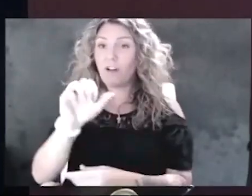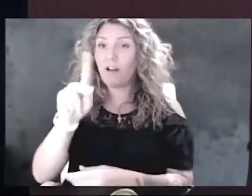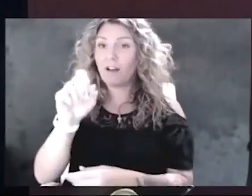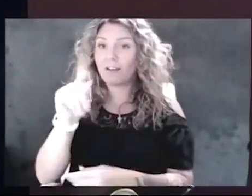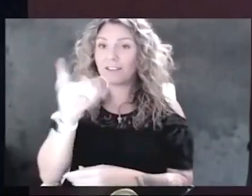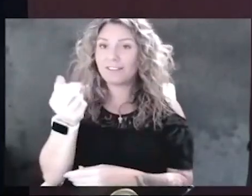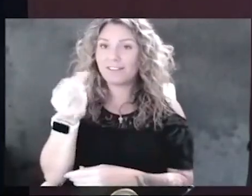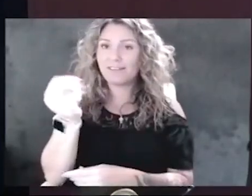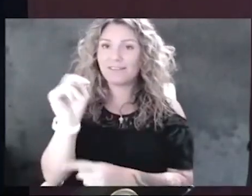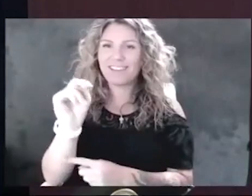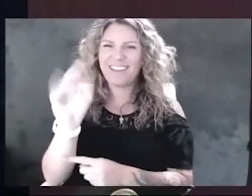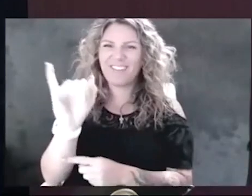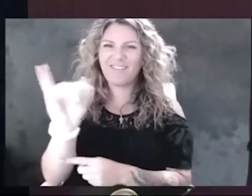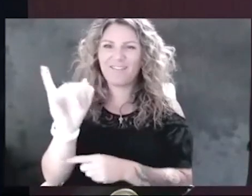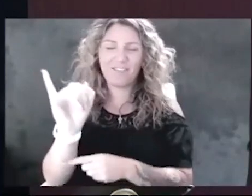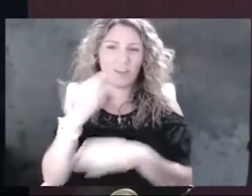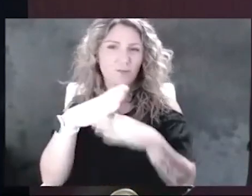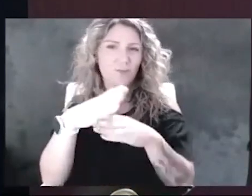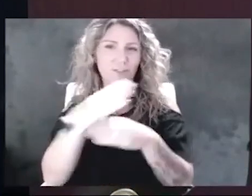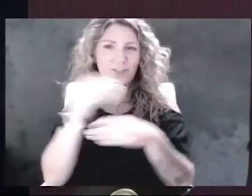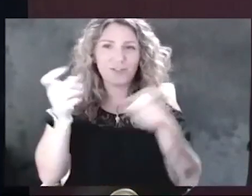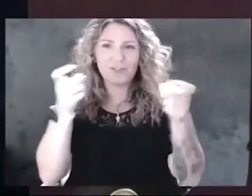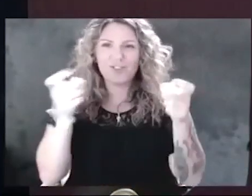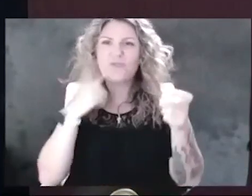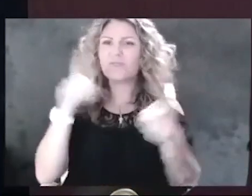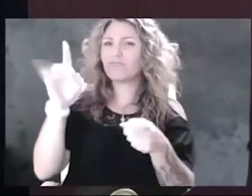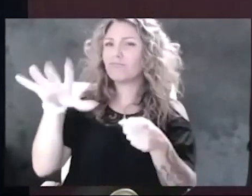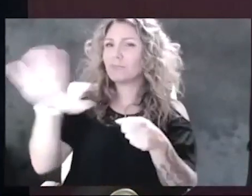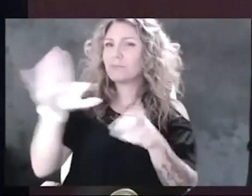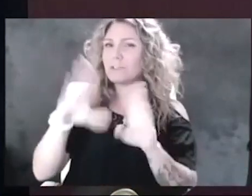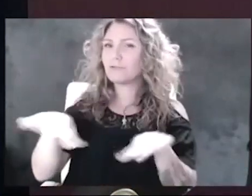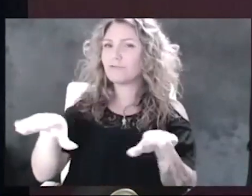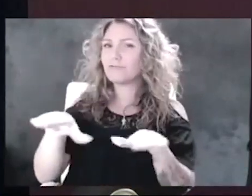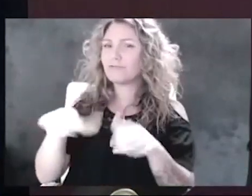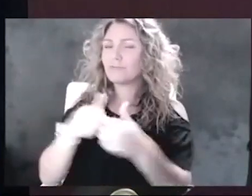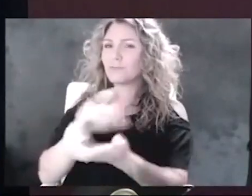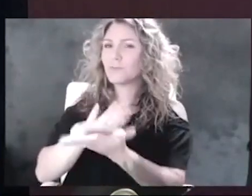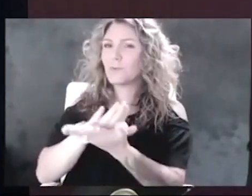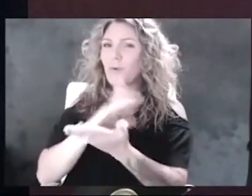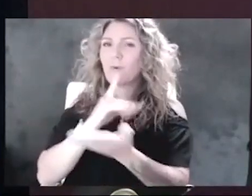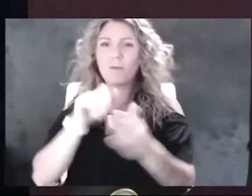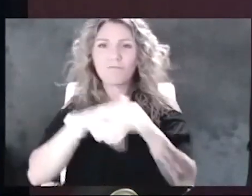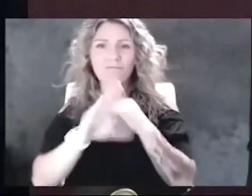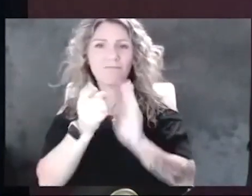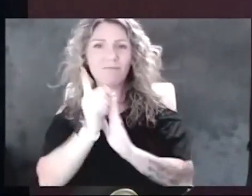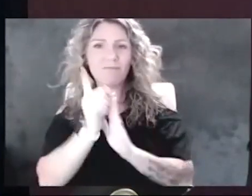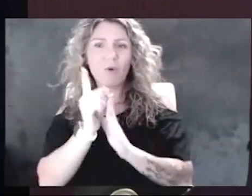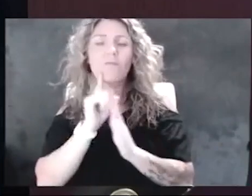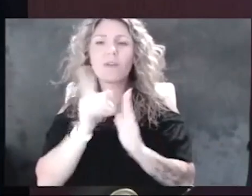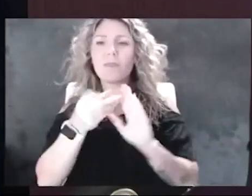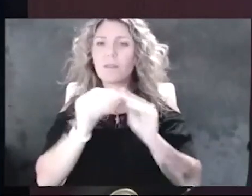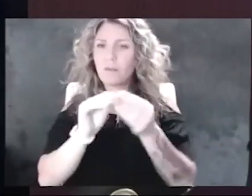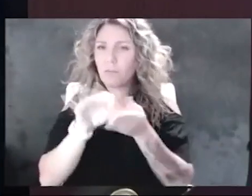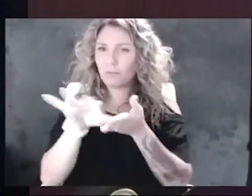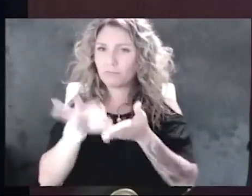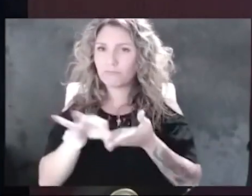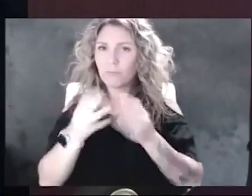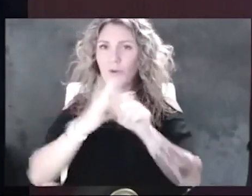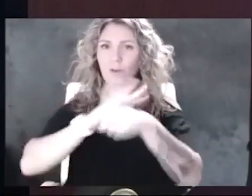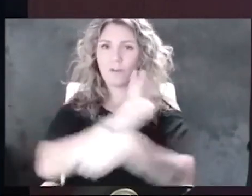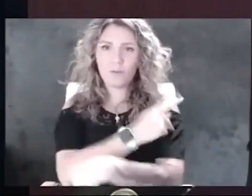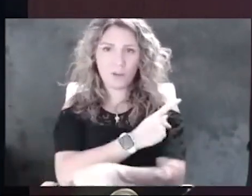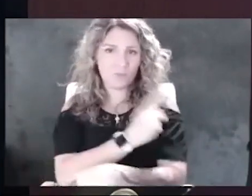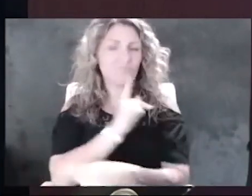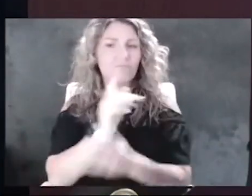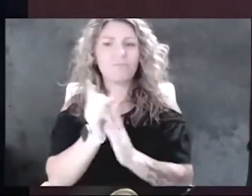off his kids. He'll be able to pop in just a moment and share the morning COVID patient numbers in just a moment. Let's talk first and